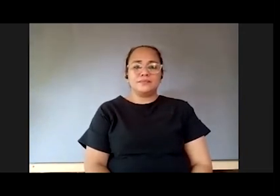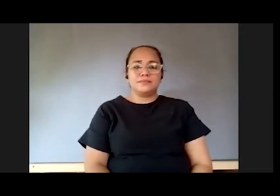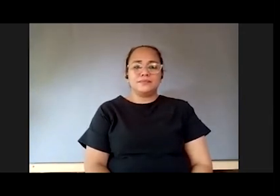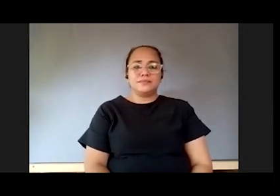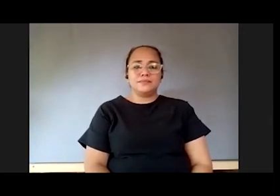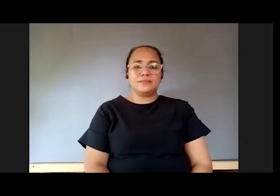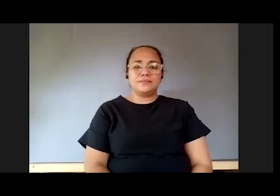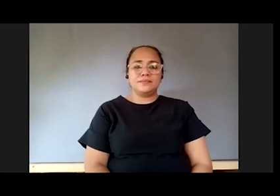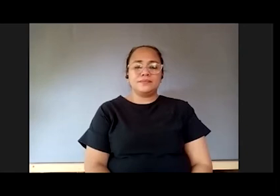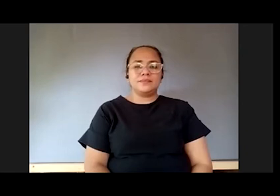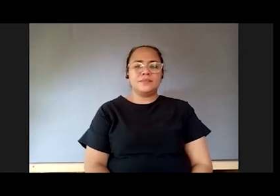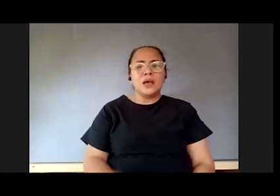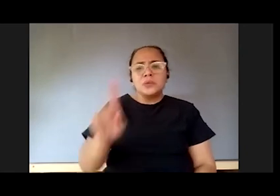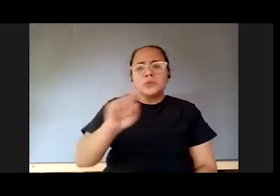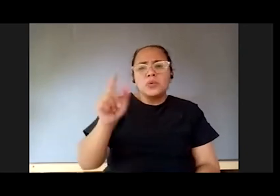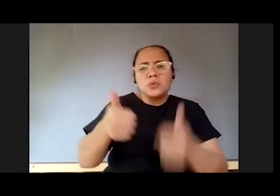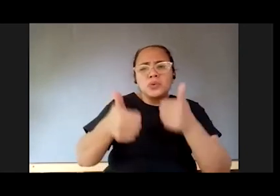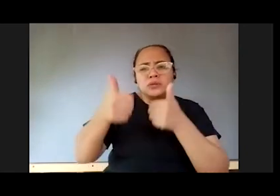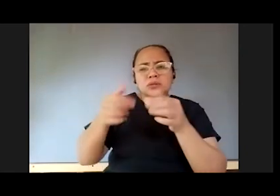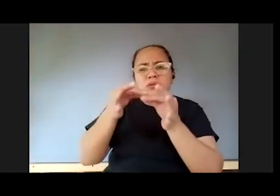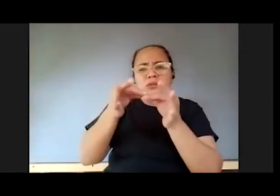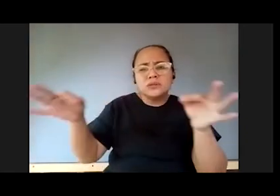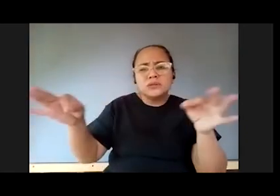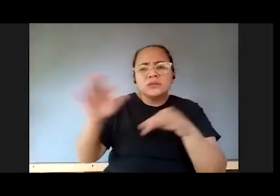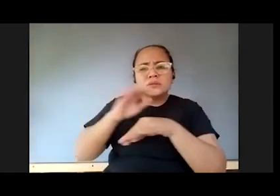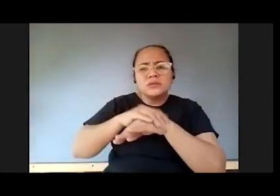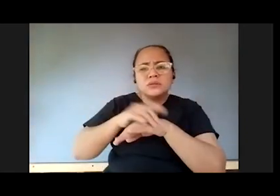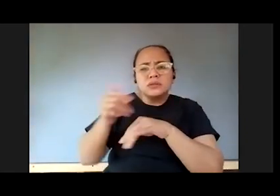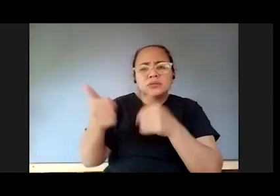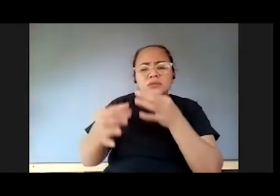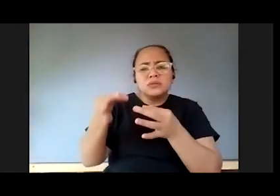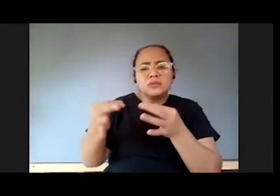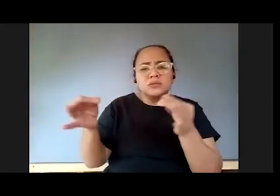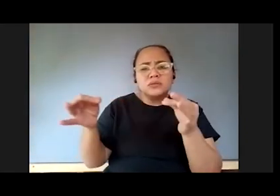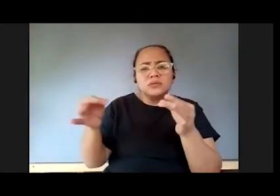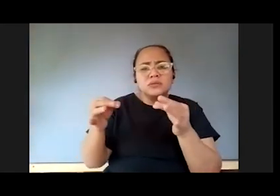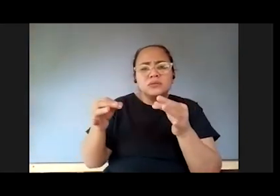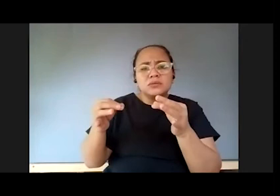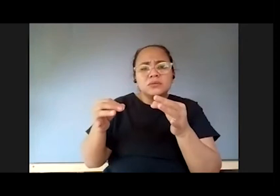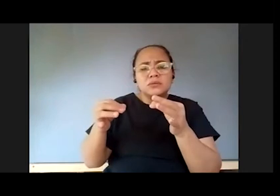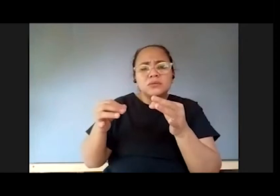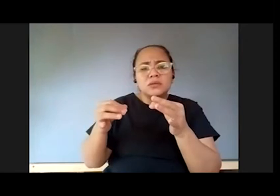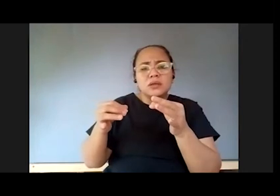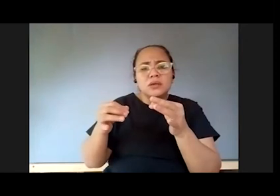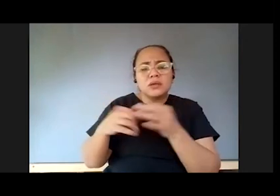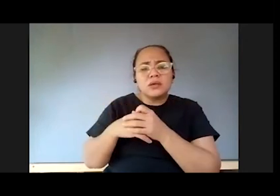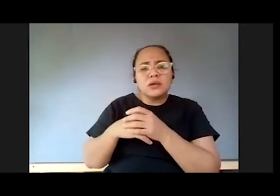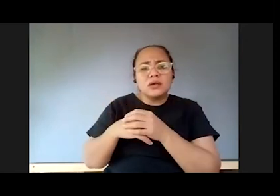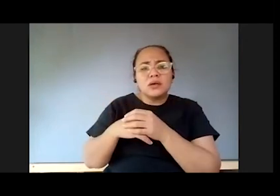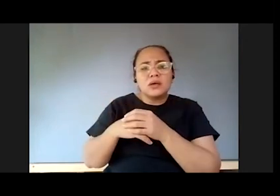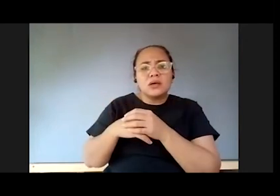Which English translation? This one's example 10. Yes, the English translation is